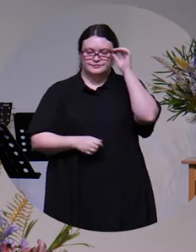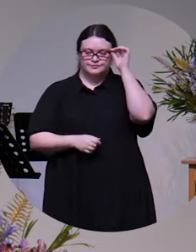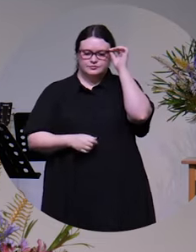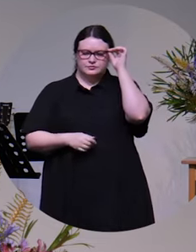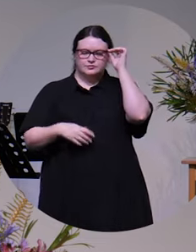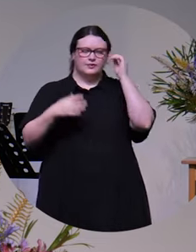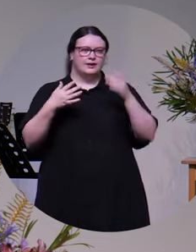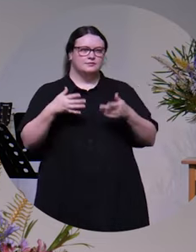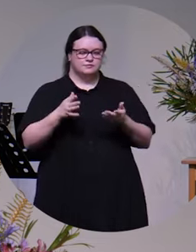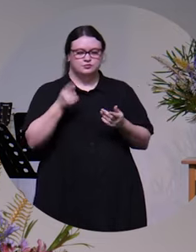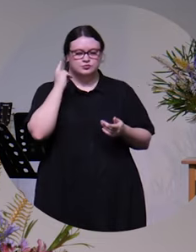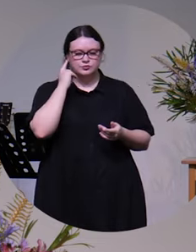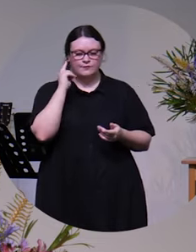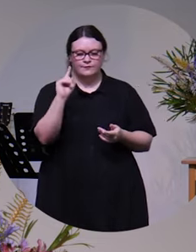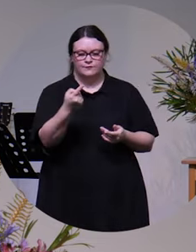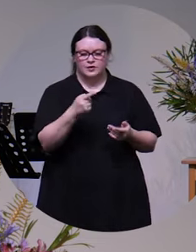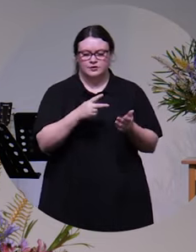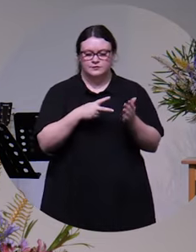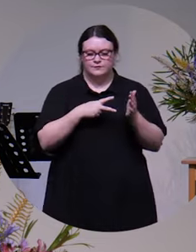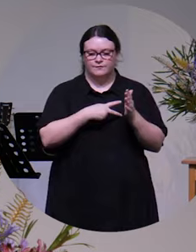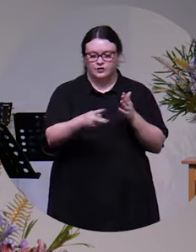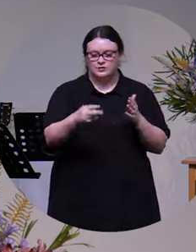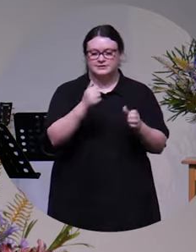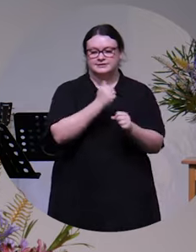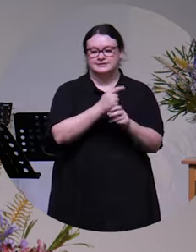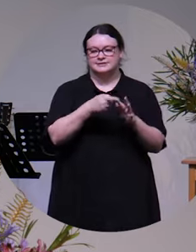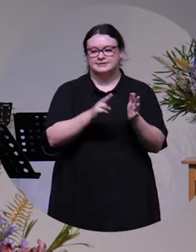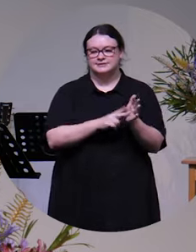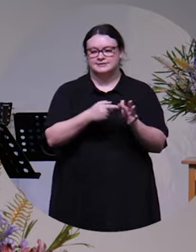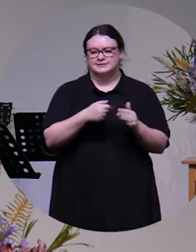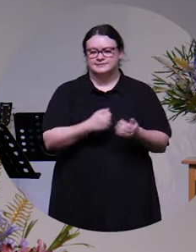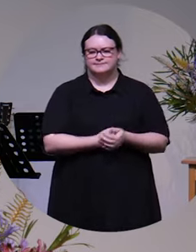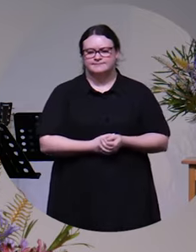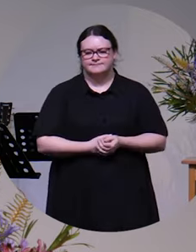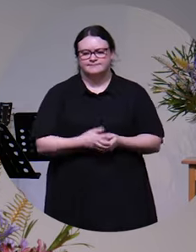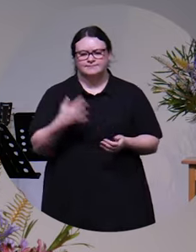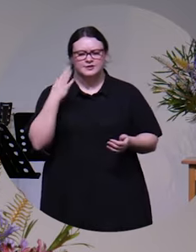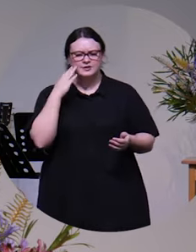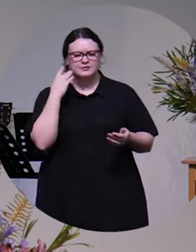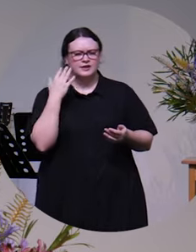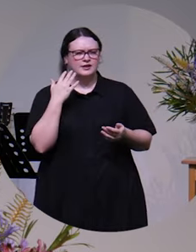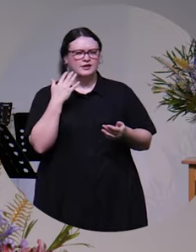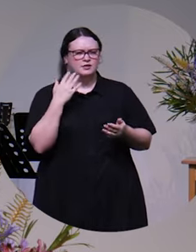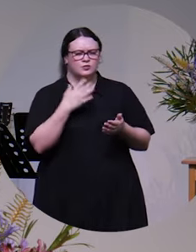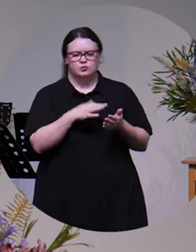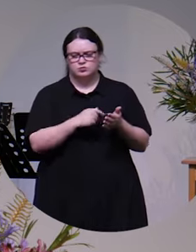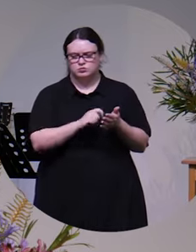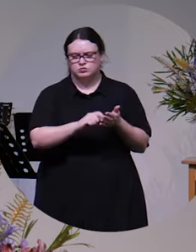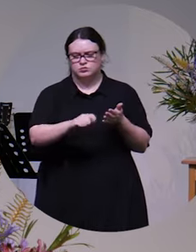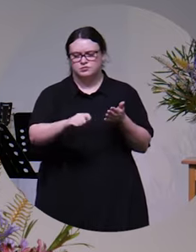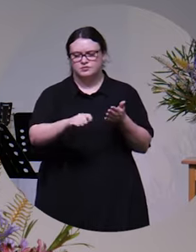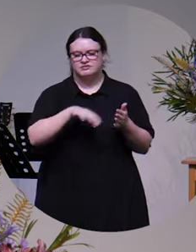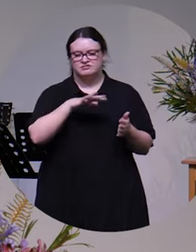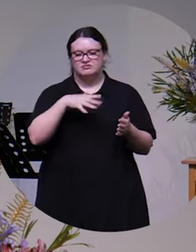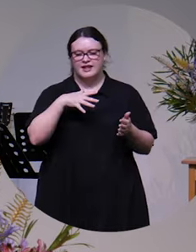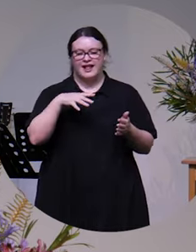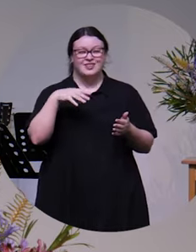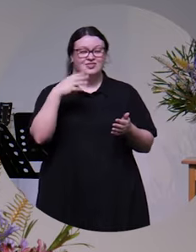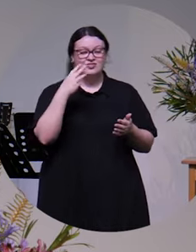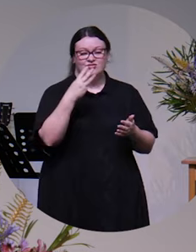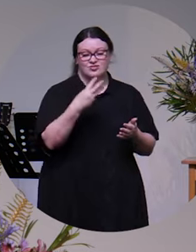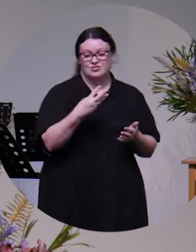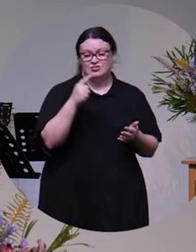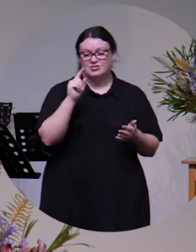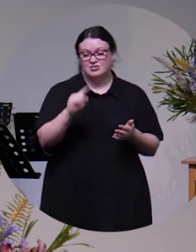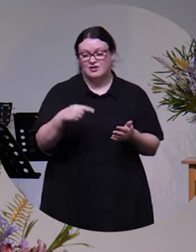created the heavens and the earth. There is an inference in this, that before the beginning, before anything was